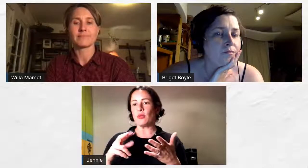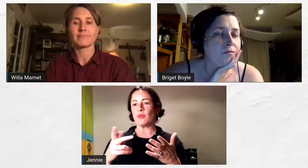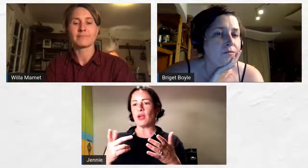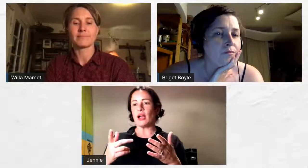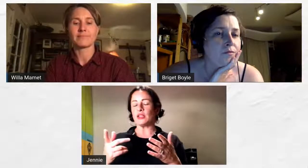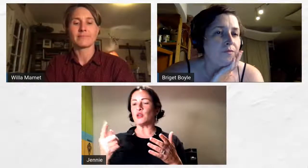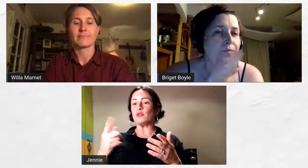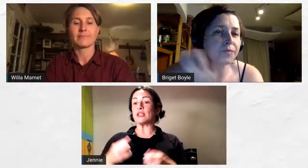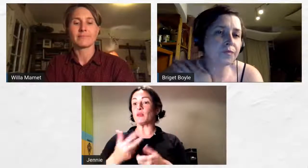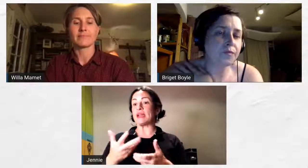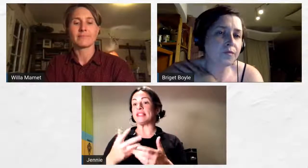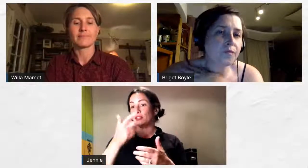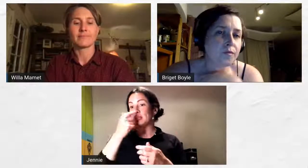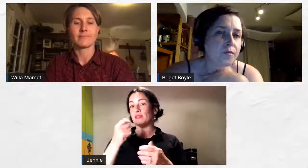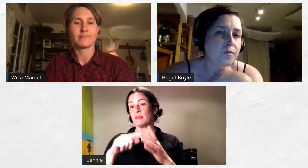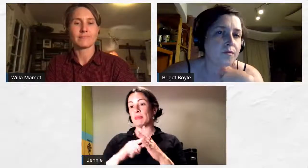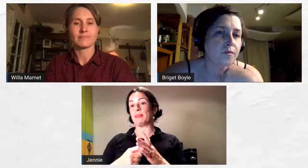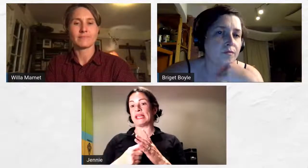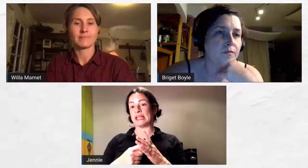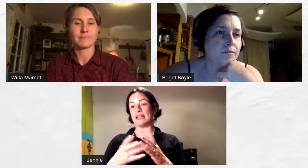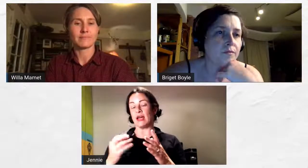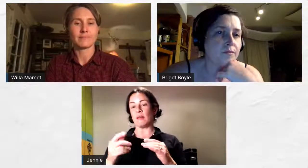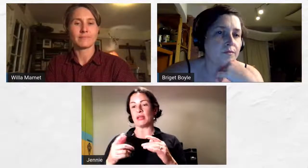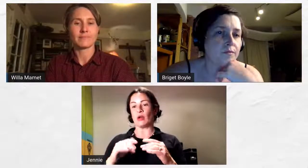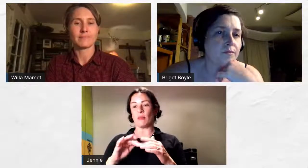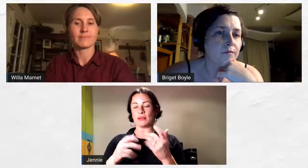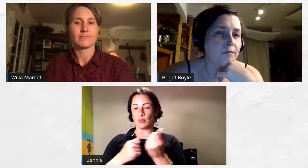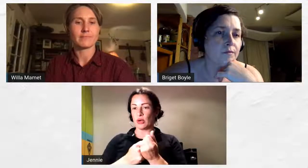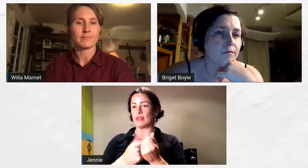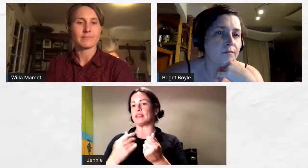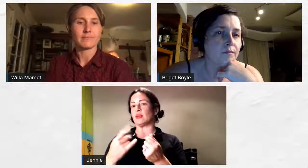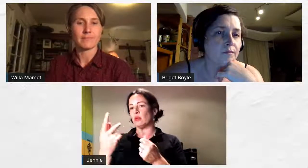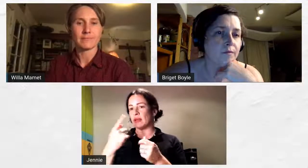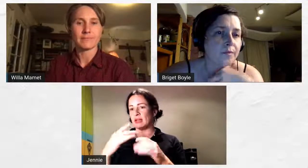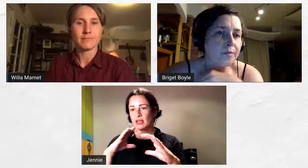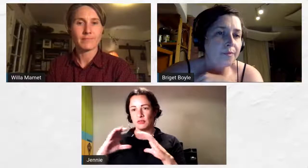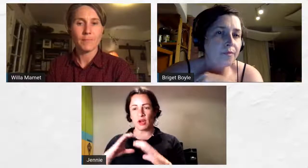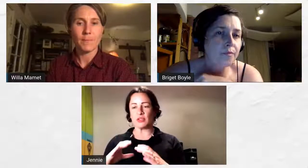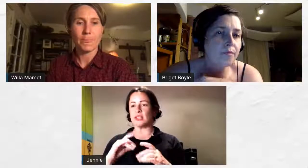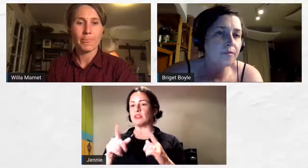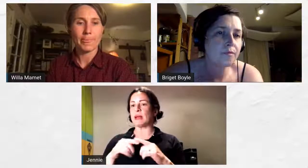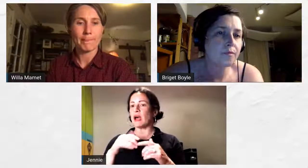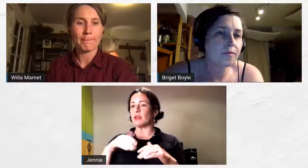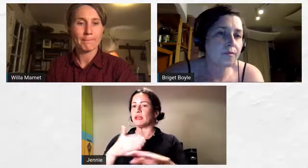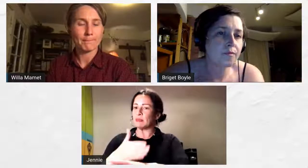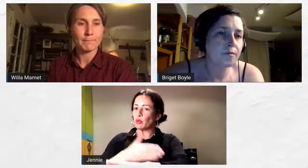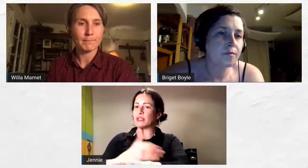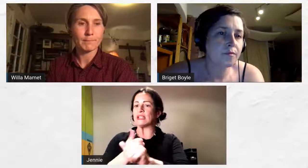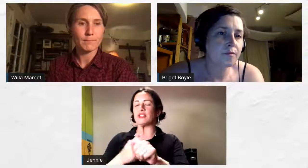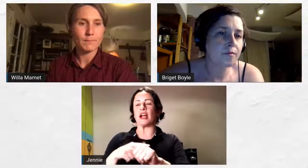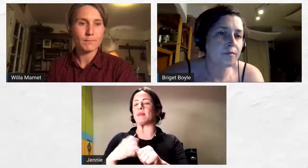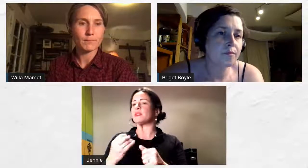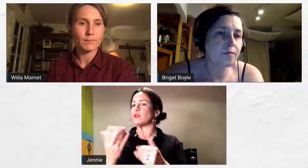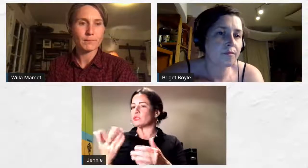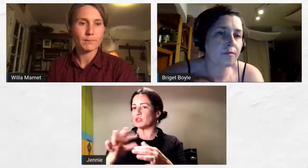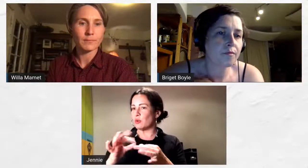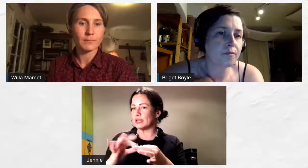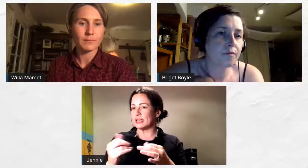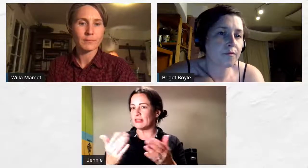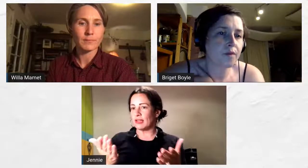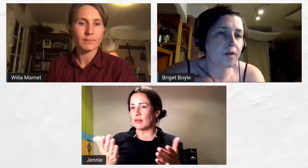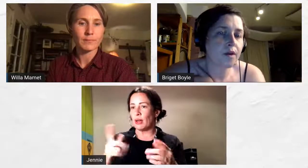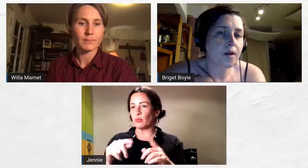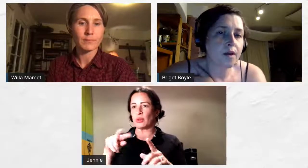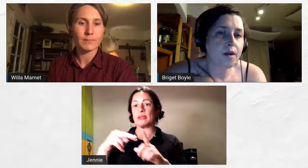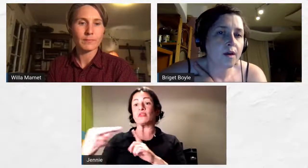know, you've expressed interest from the beginning, you know, about supporting this, and we've been in lots of conversations about how to improve it each time. So did you want